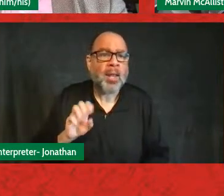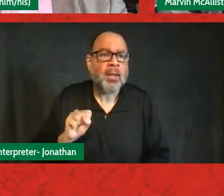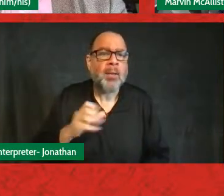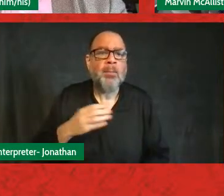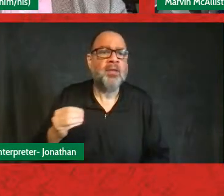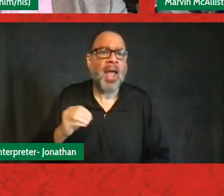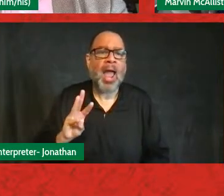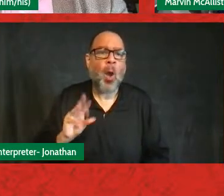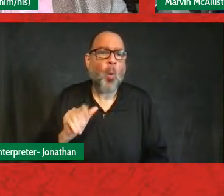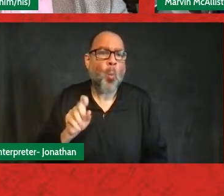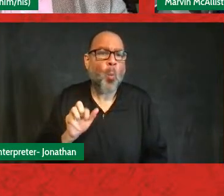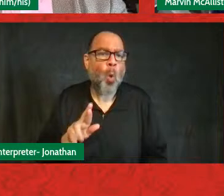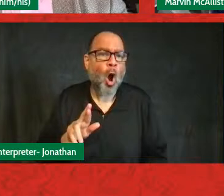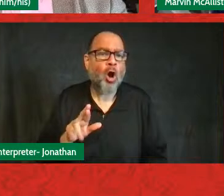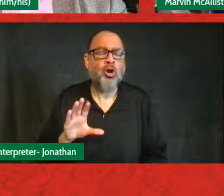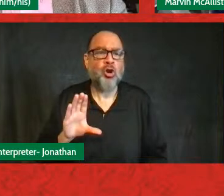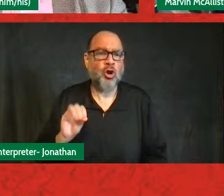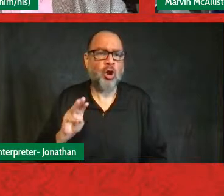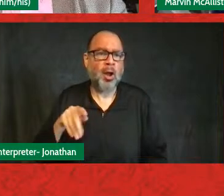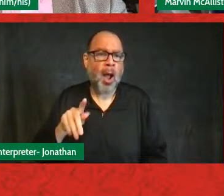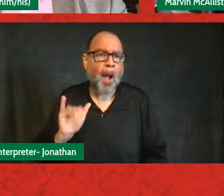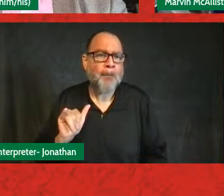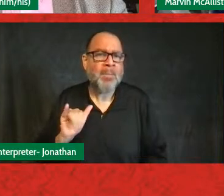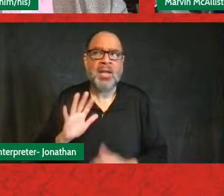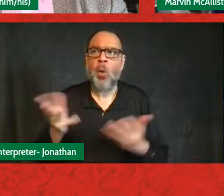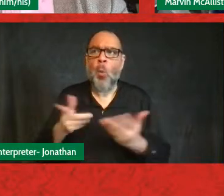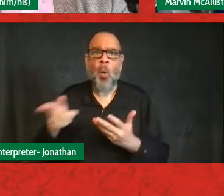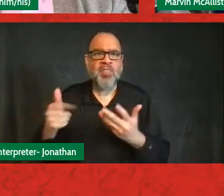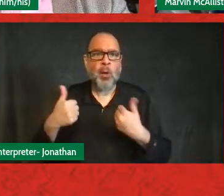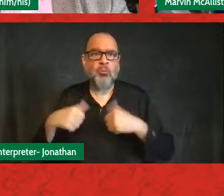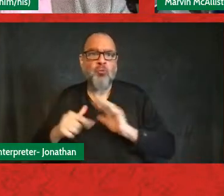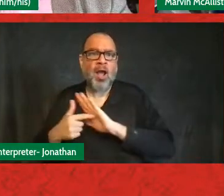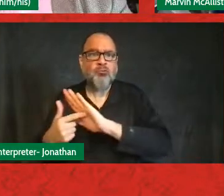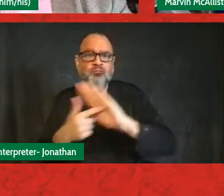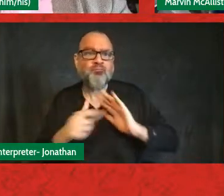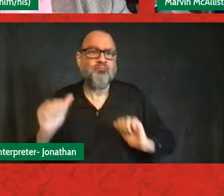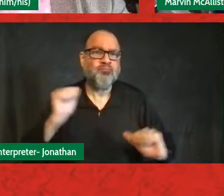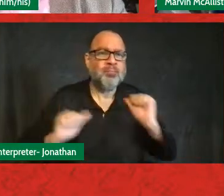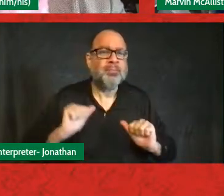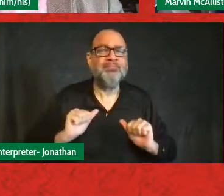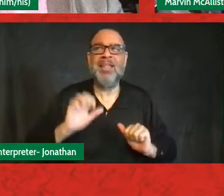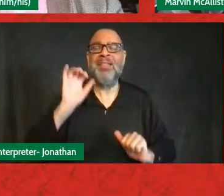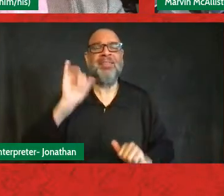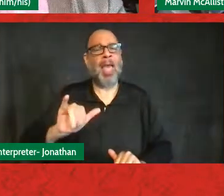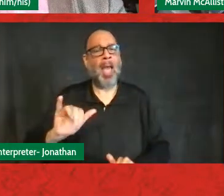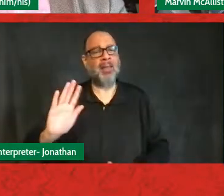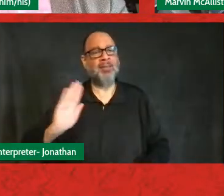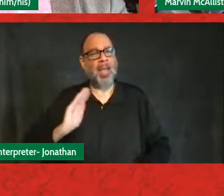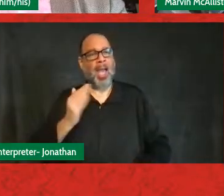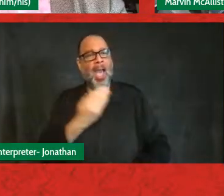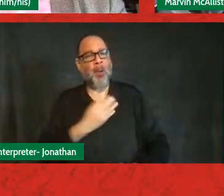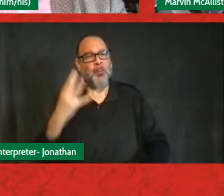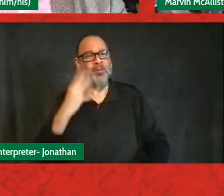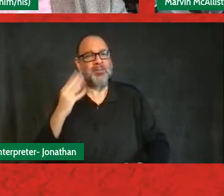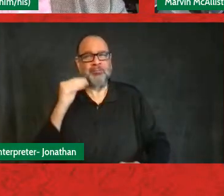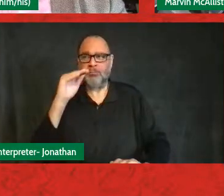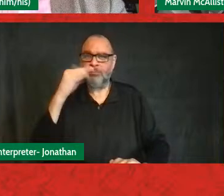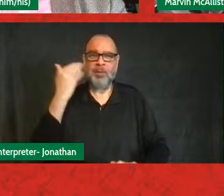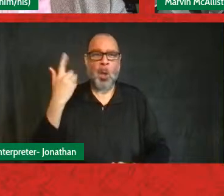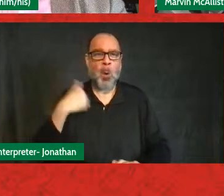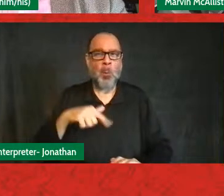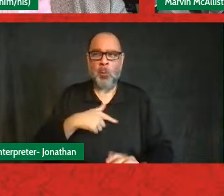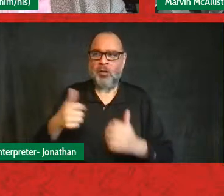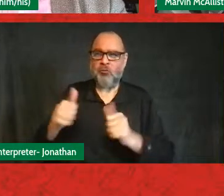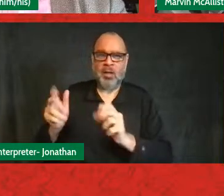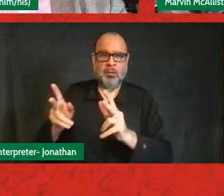to create. It's like, that is actually our story, is us just consistently trying to make the work in our own image. And